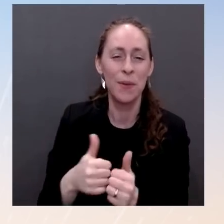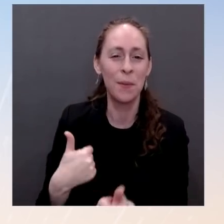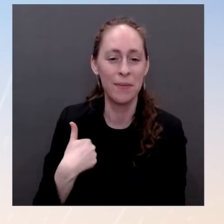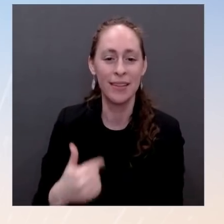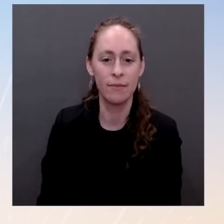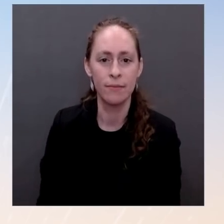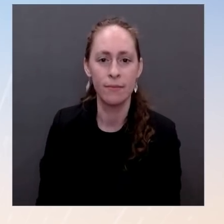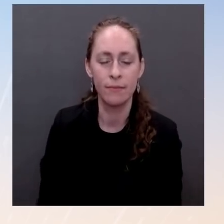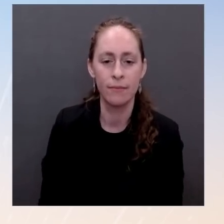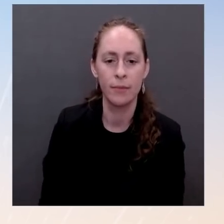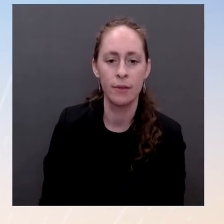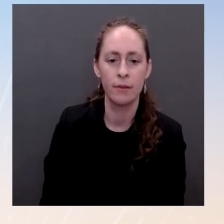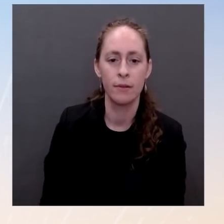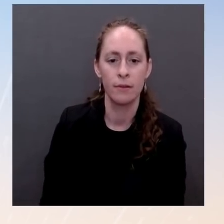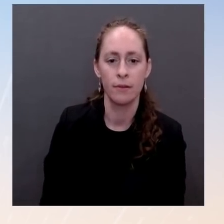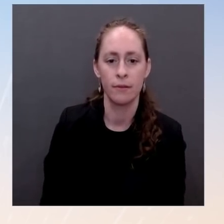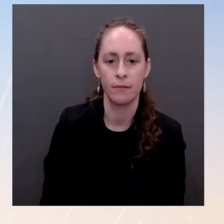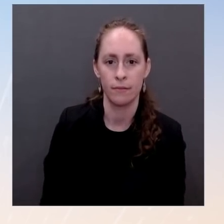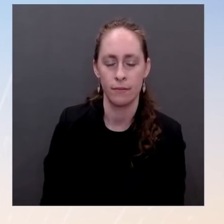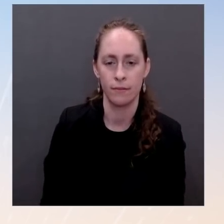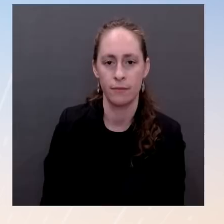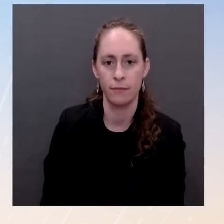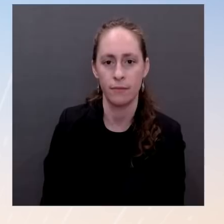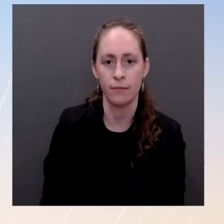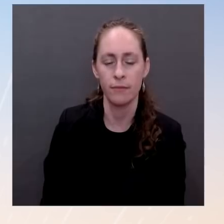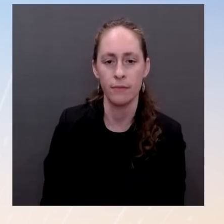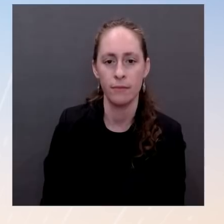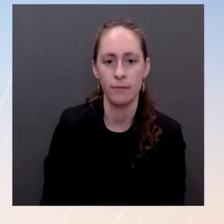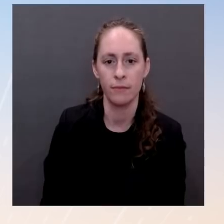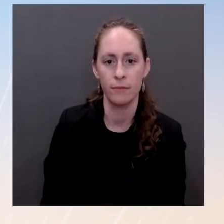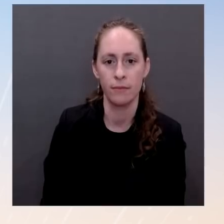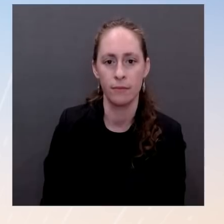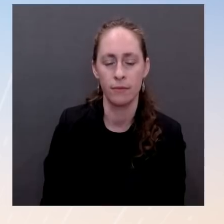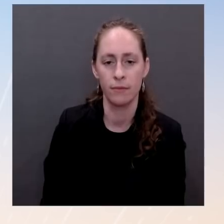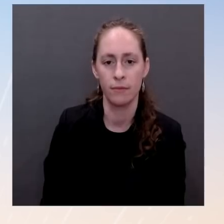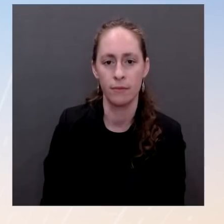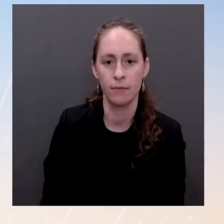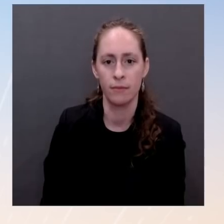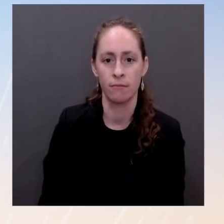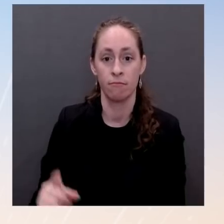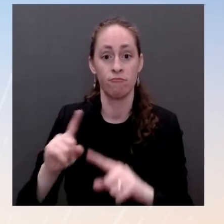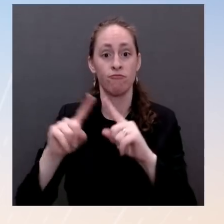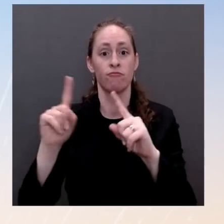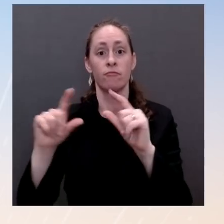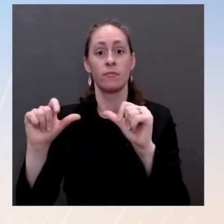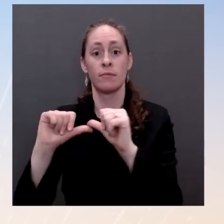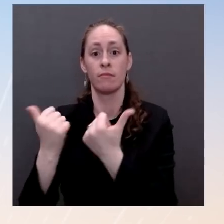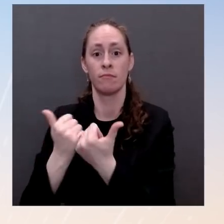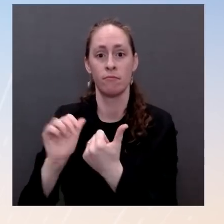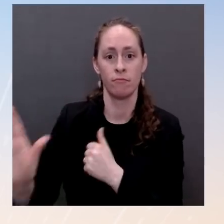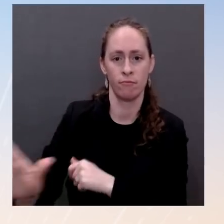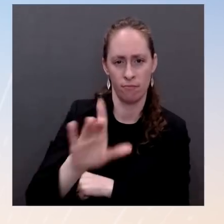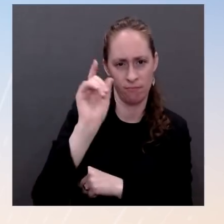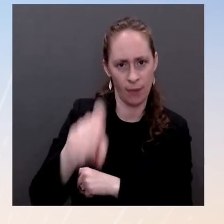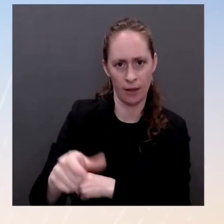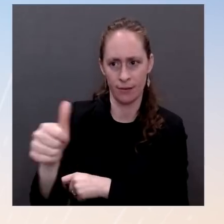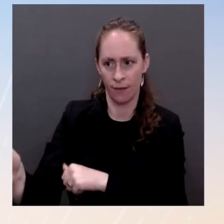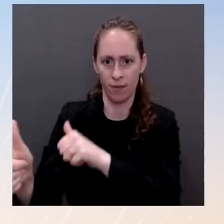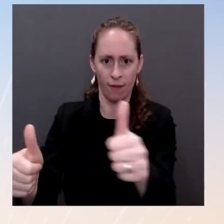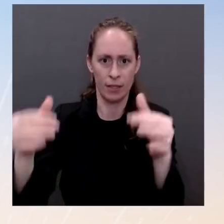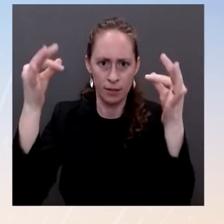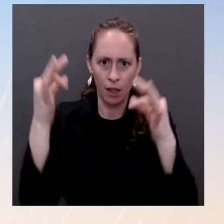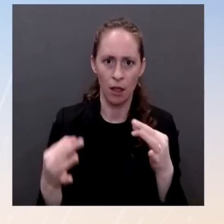of the agencies were tasked with putting together their own plans to expand voting access, and they've been working on those plans. They're all at different points in the review